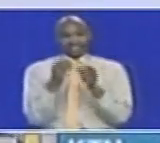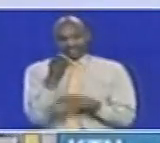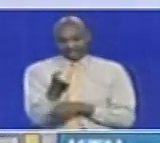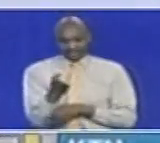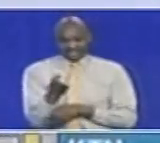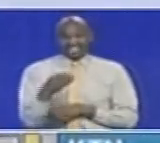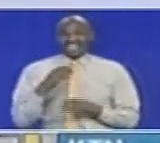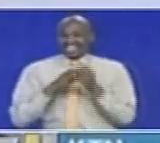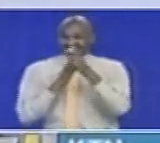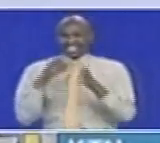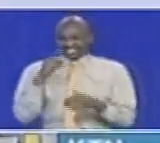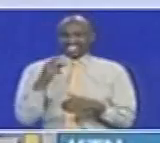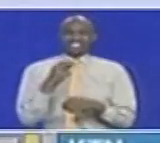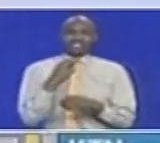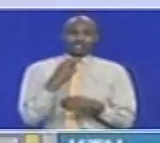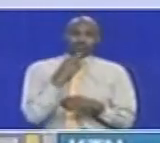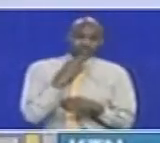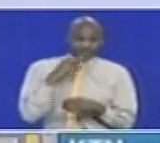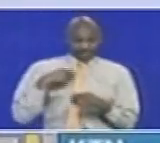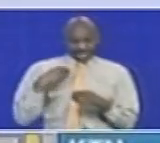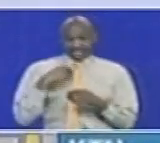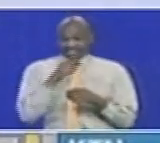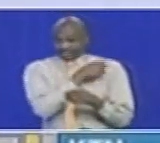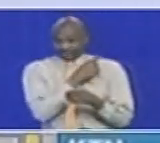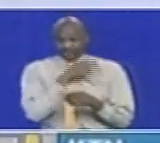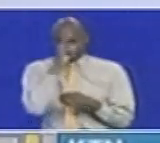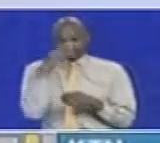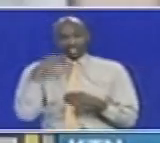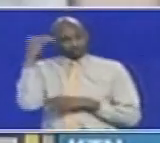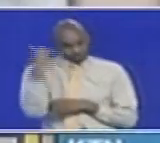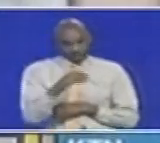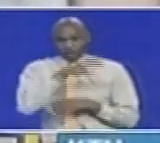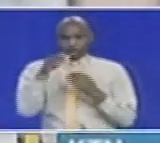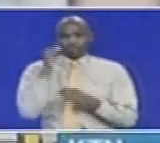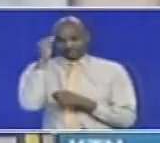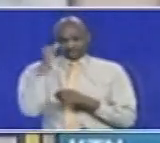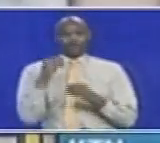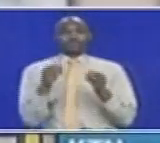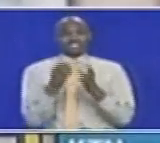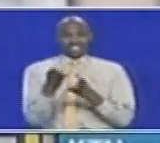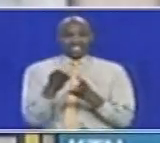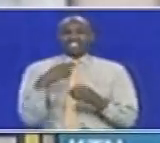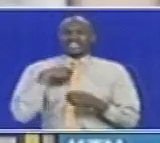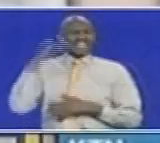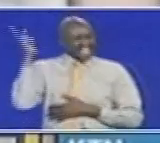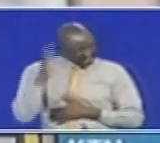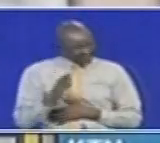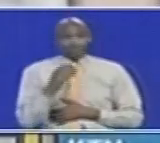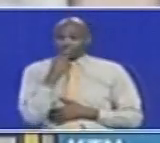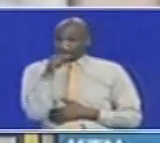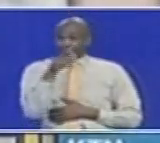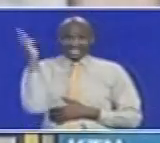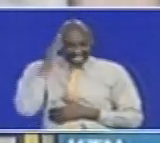are unhappy about the Tuesday statement by Kimayo banning political rallies. We have told him that never again will